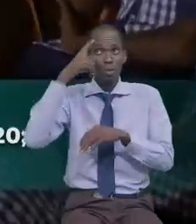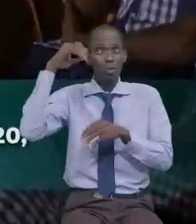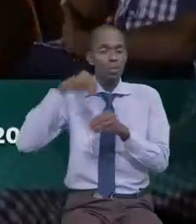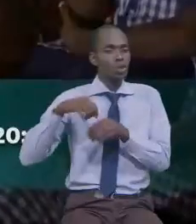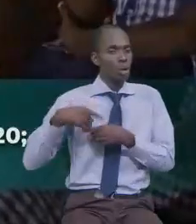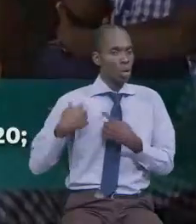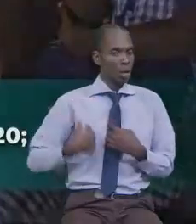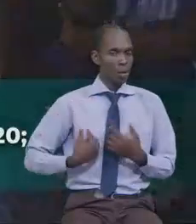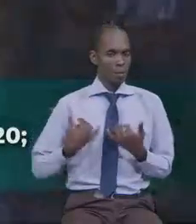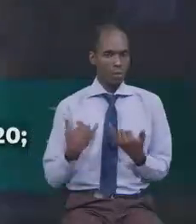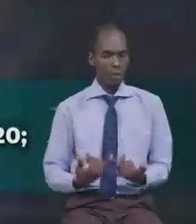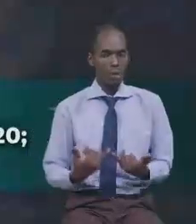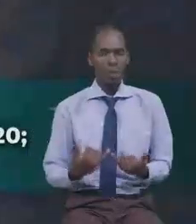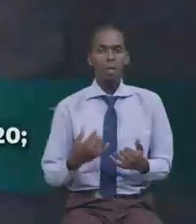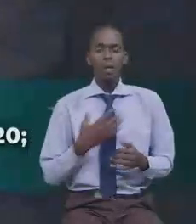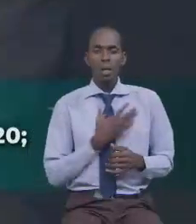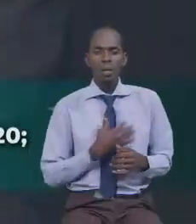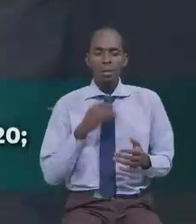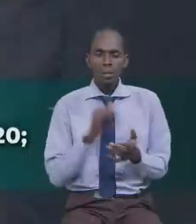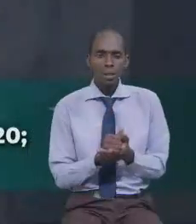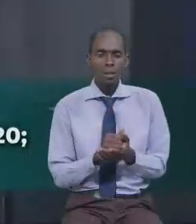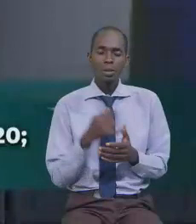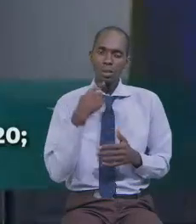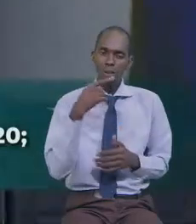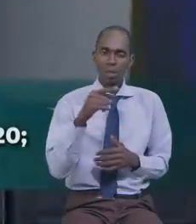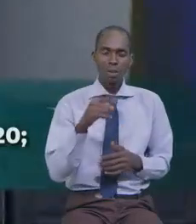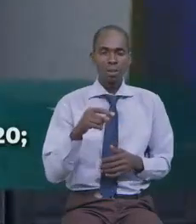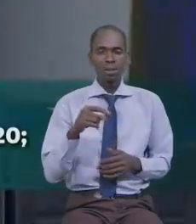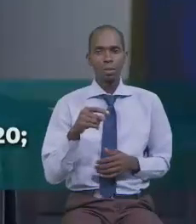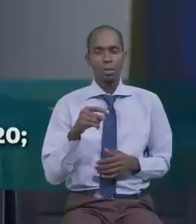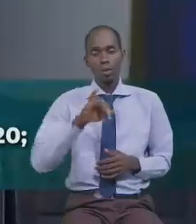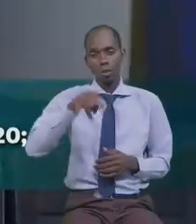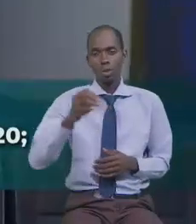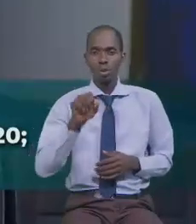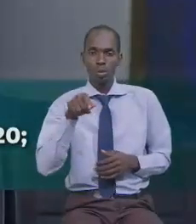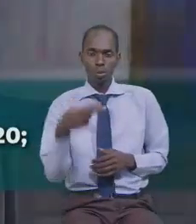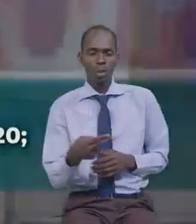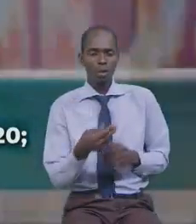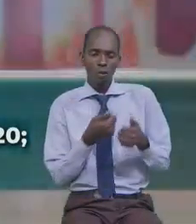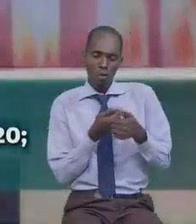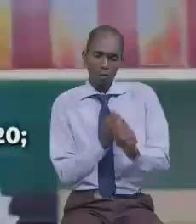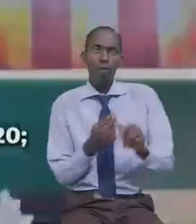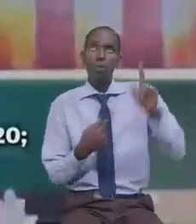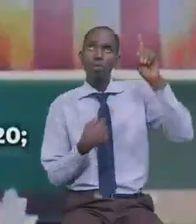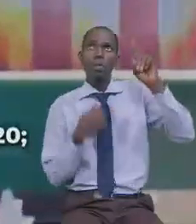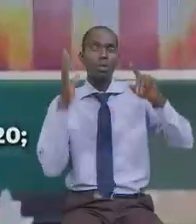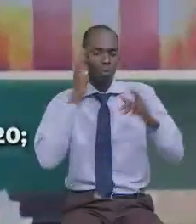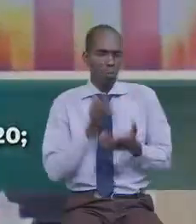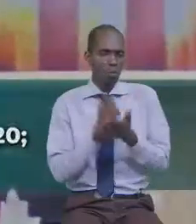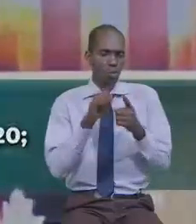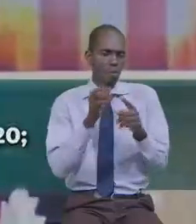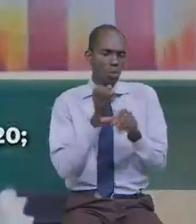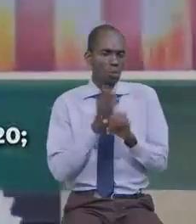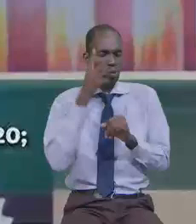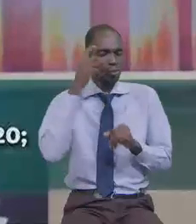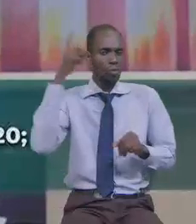me, I'll make you fulfill the dream. And look at Joshua. As Joshua was following, he called him